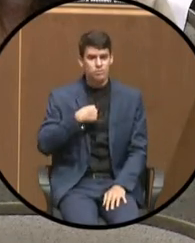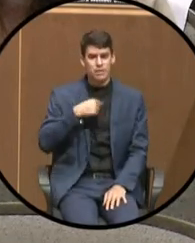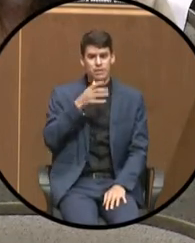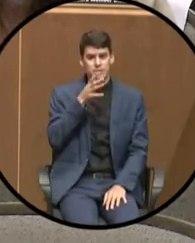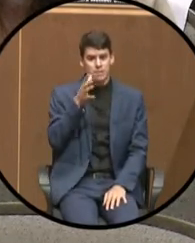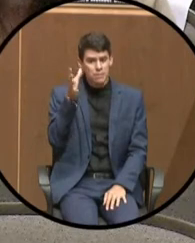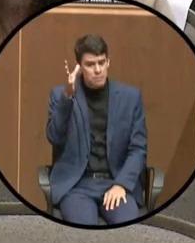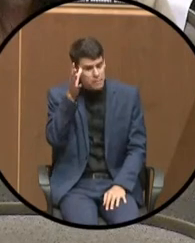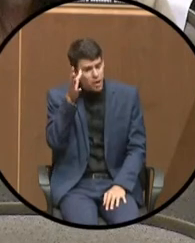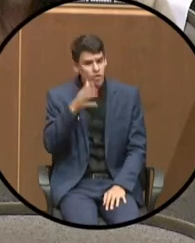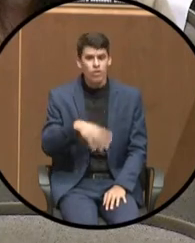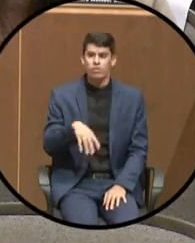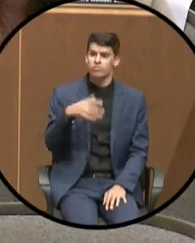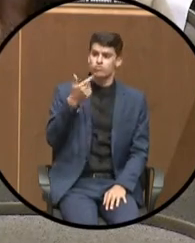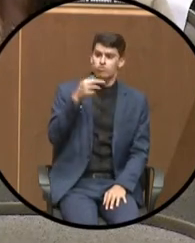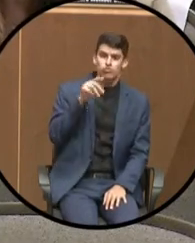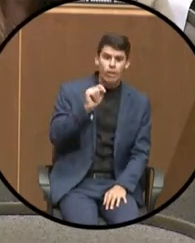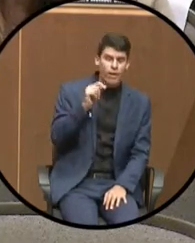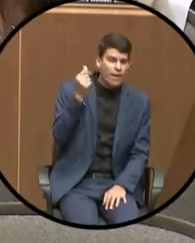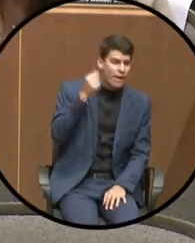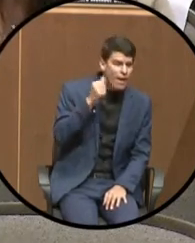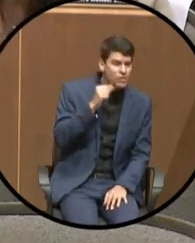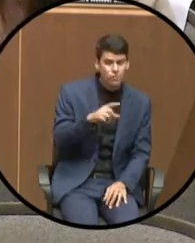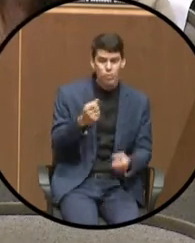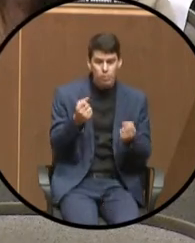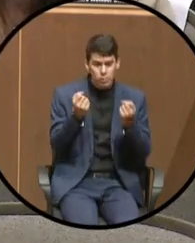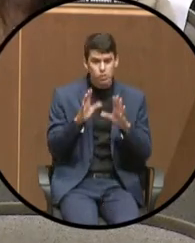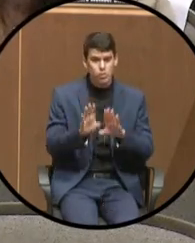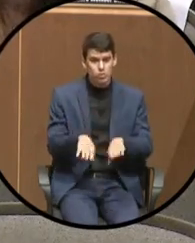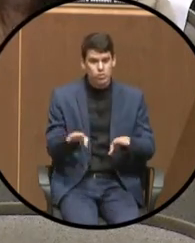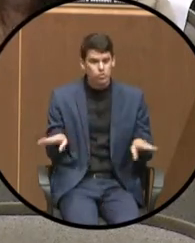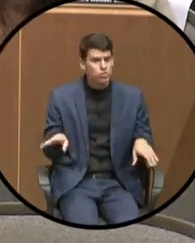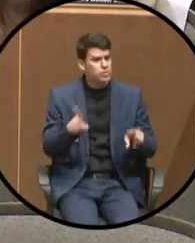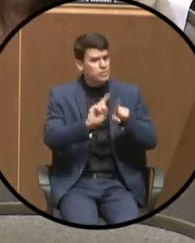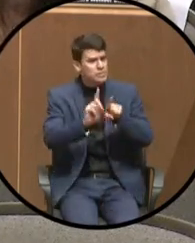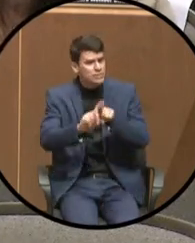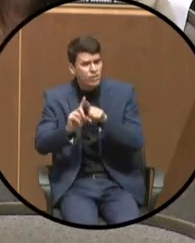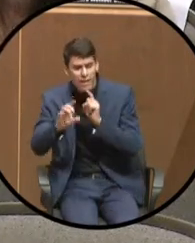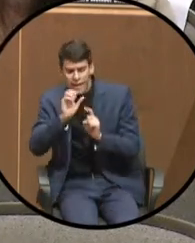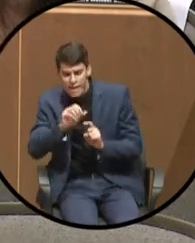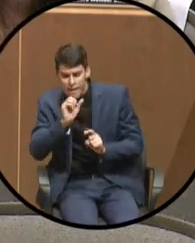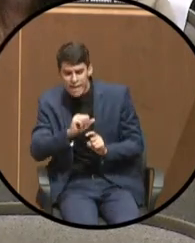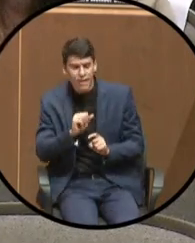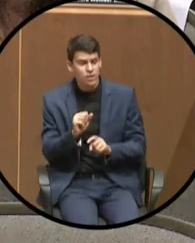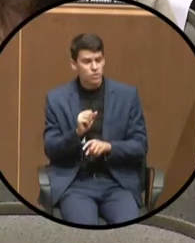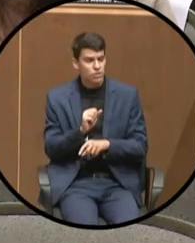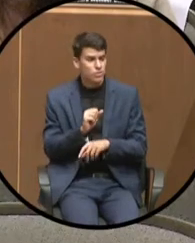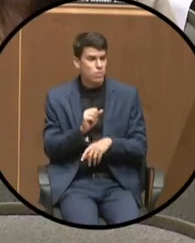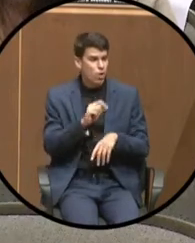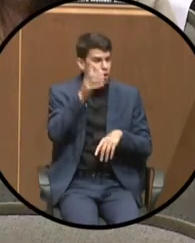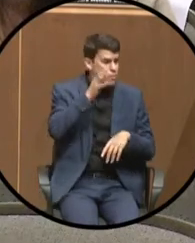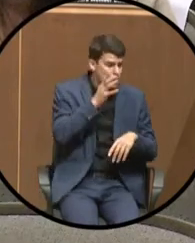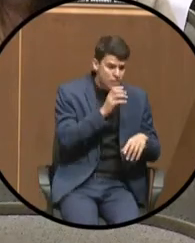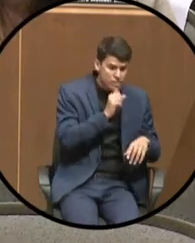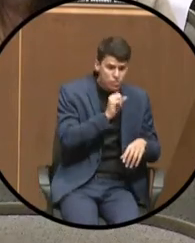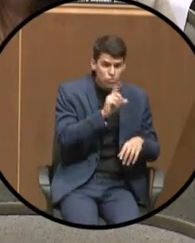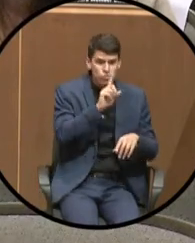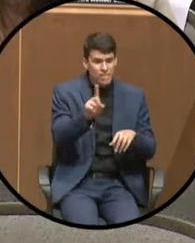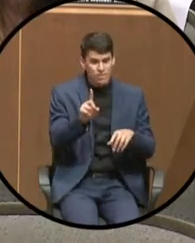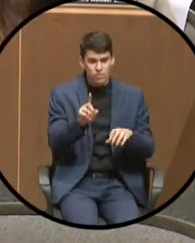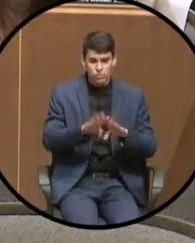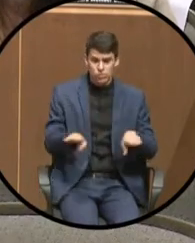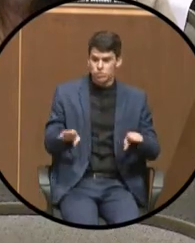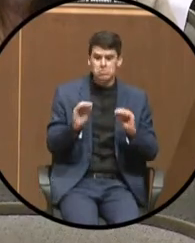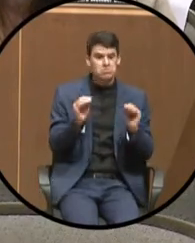aunt, great aunt to multiple children from all age groups and friend to other parents of children of all ages, children in general have